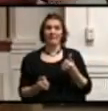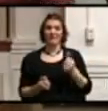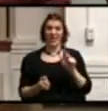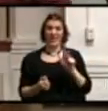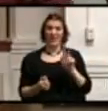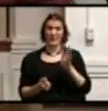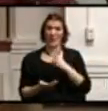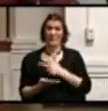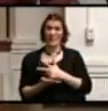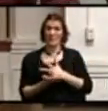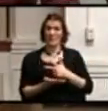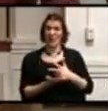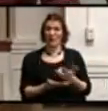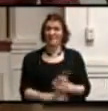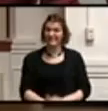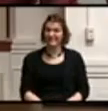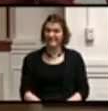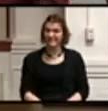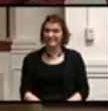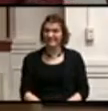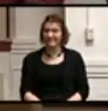However,